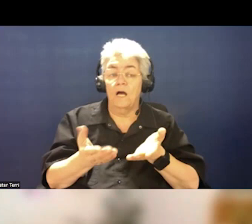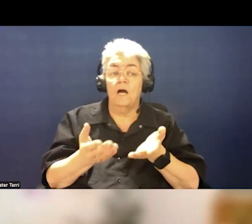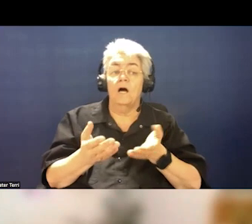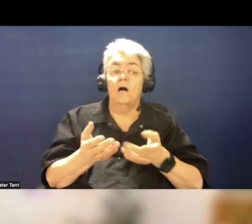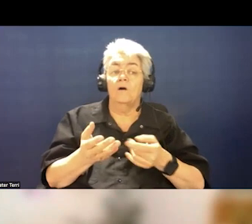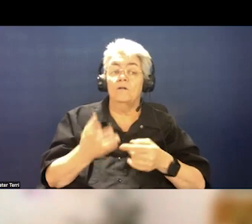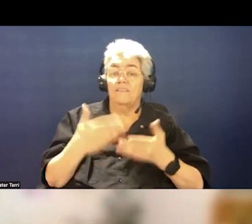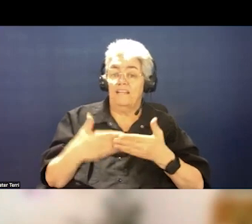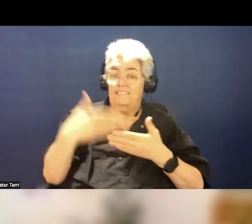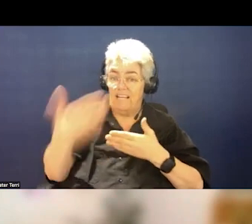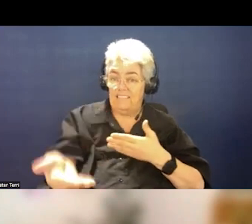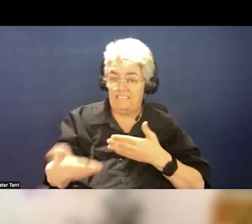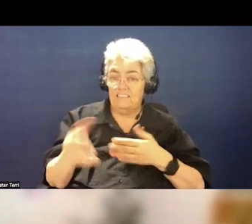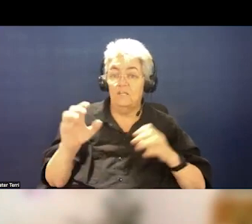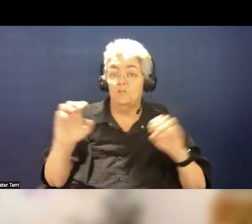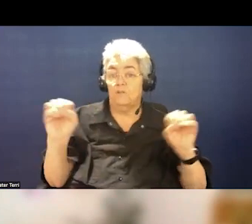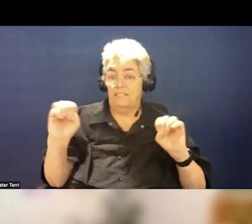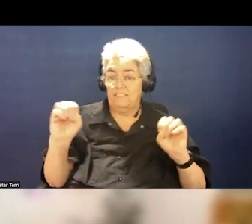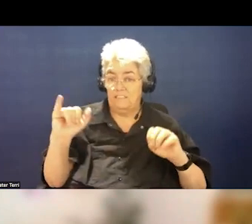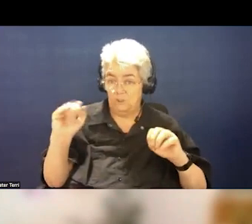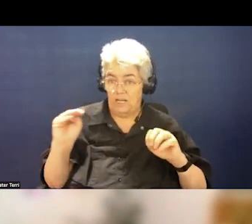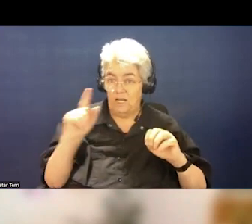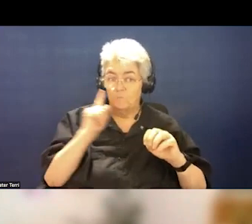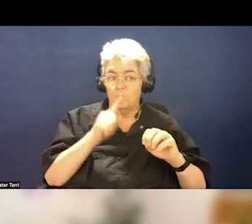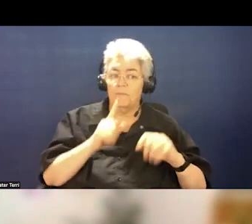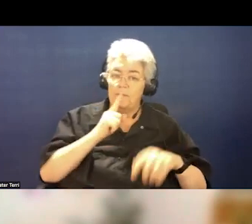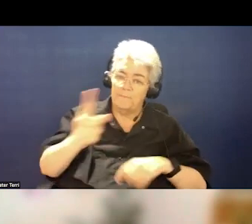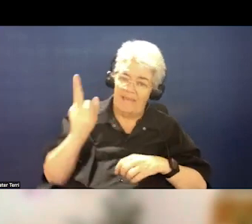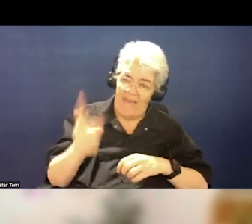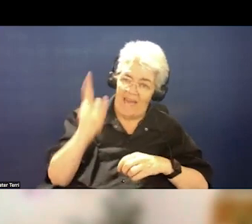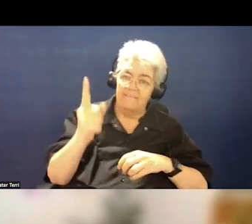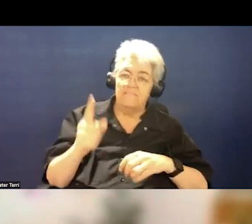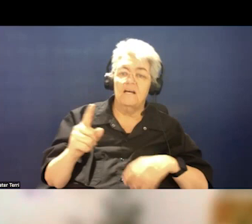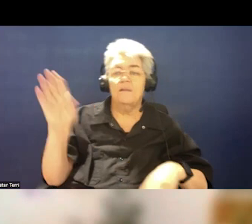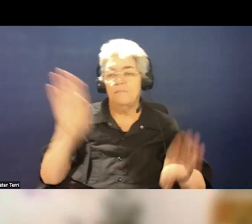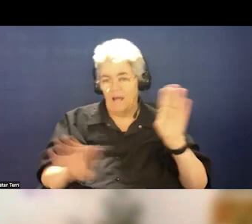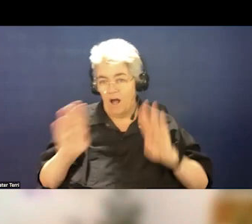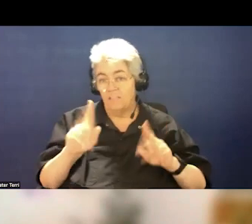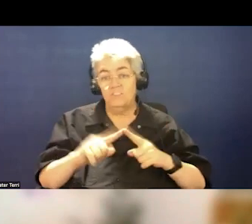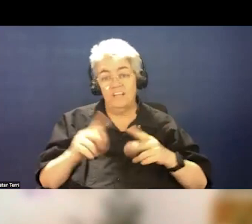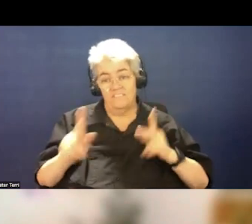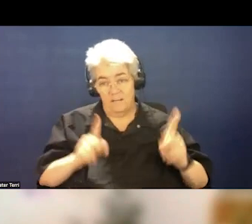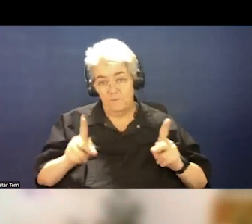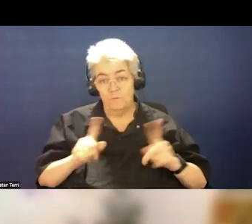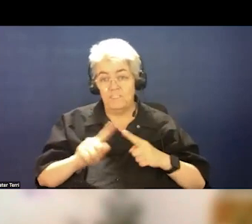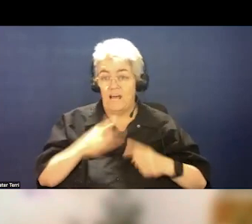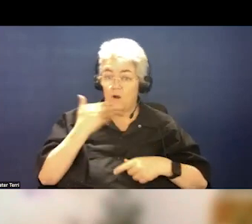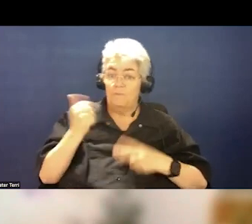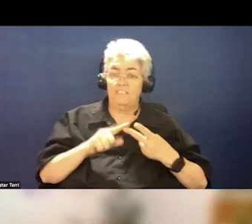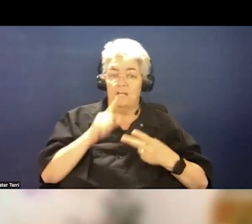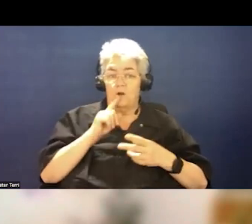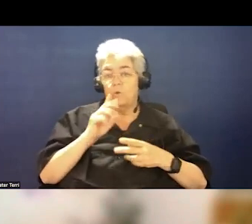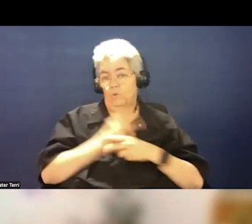Jam, the episode 156 on Behave, the biology of humans at our best and our worst, by Dr.